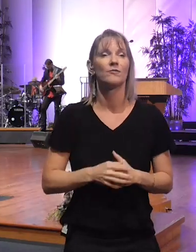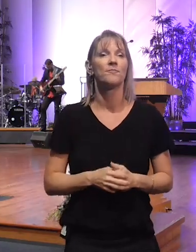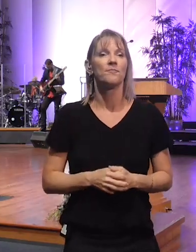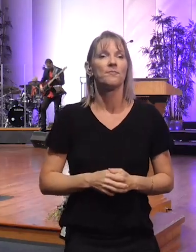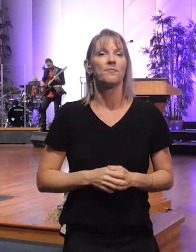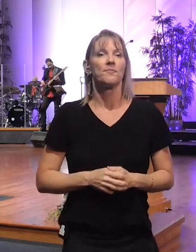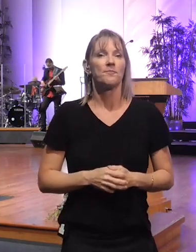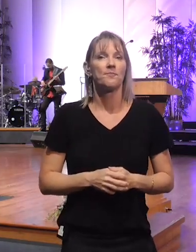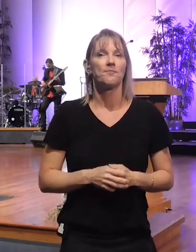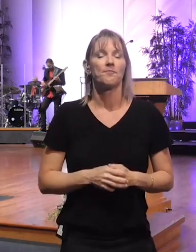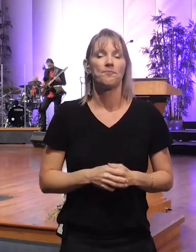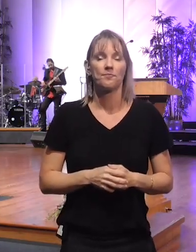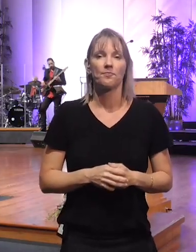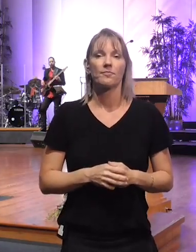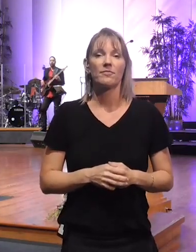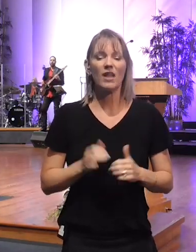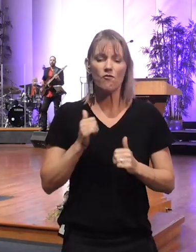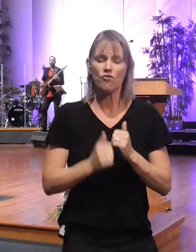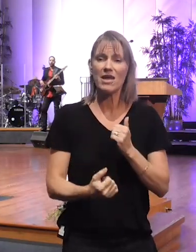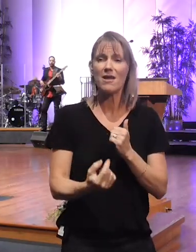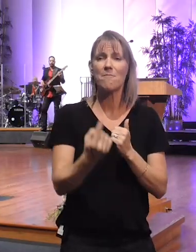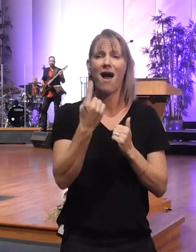yeah.